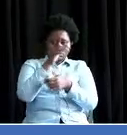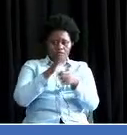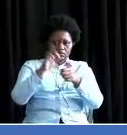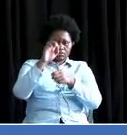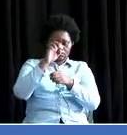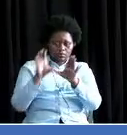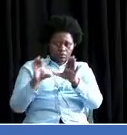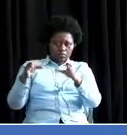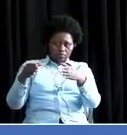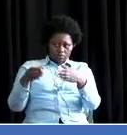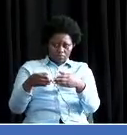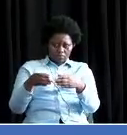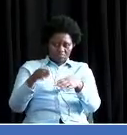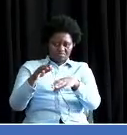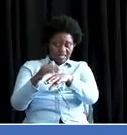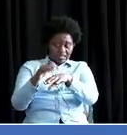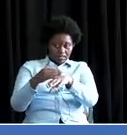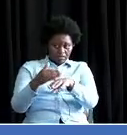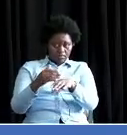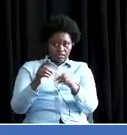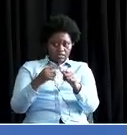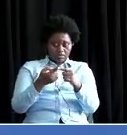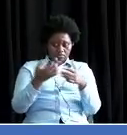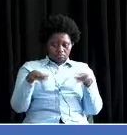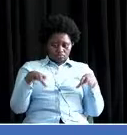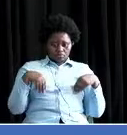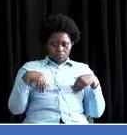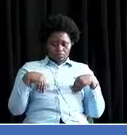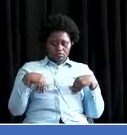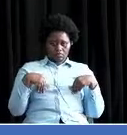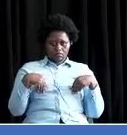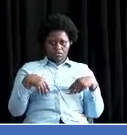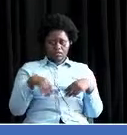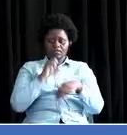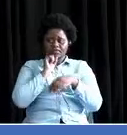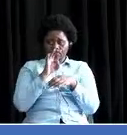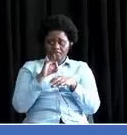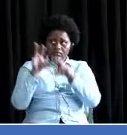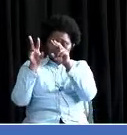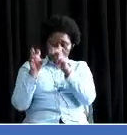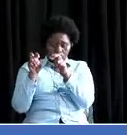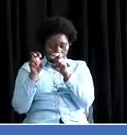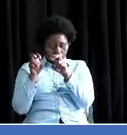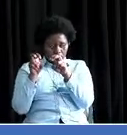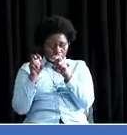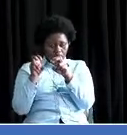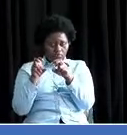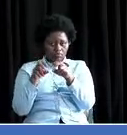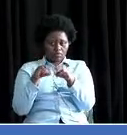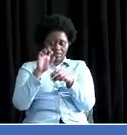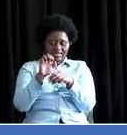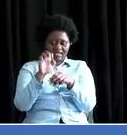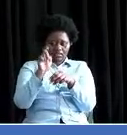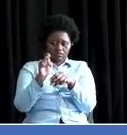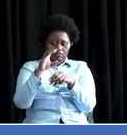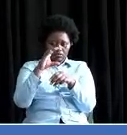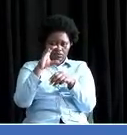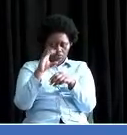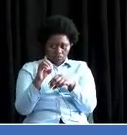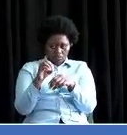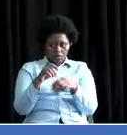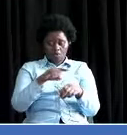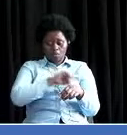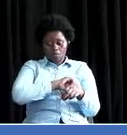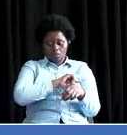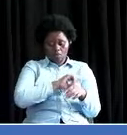committee late, so therefore it's acceptable, as if it's an issue of ESCO, because